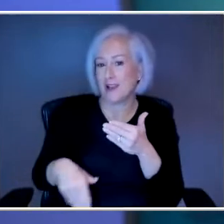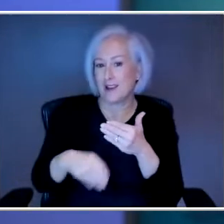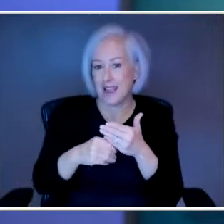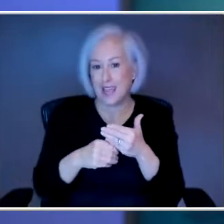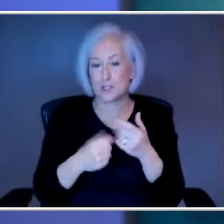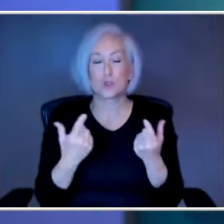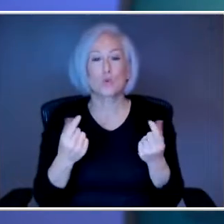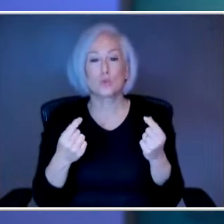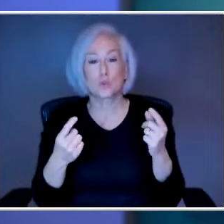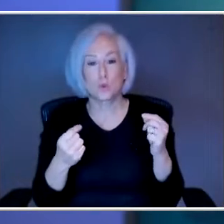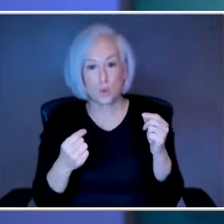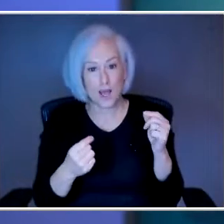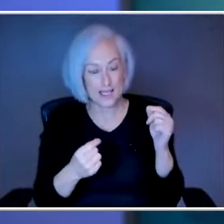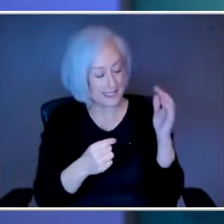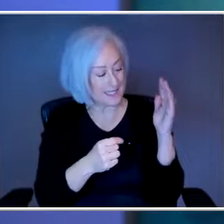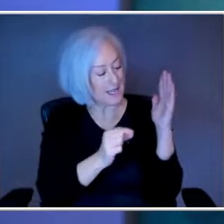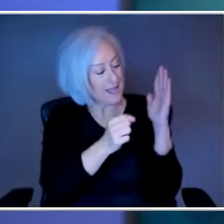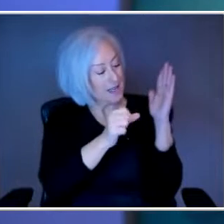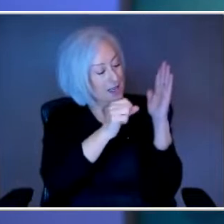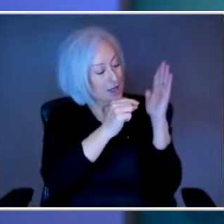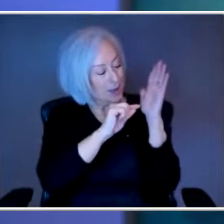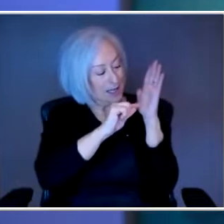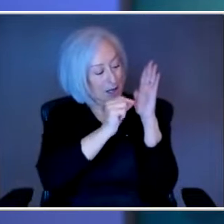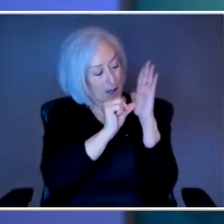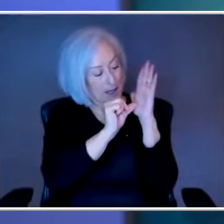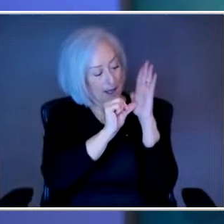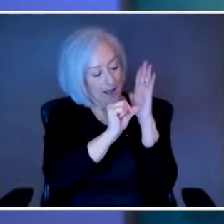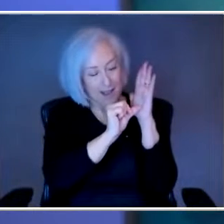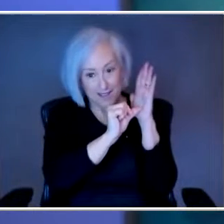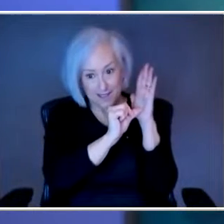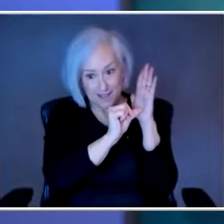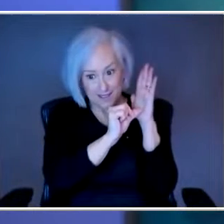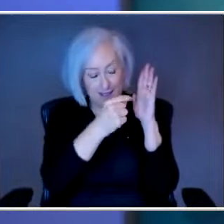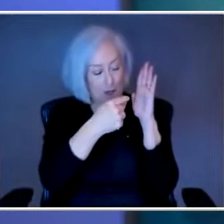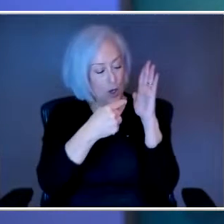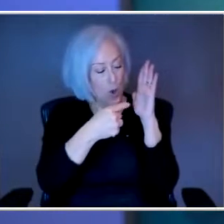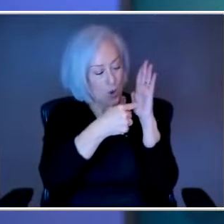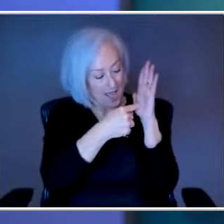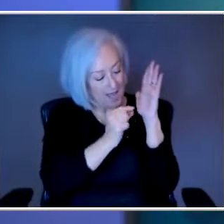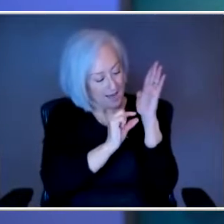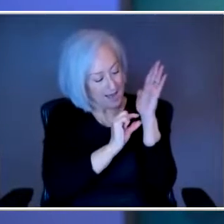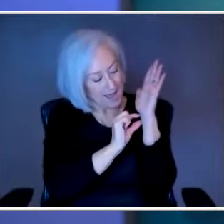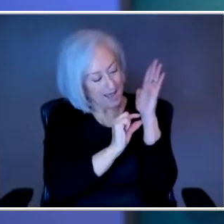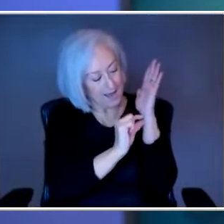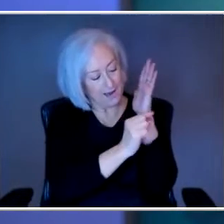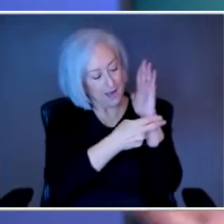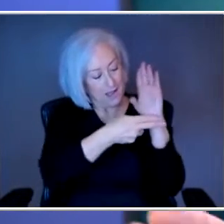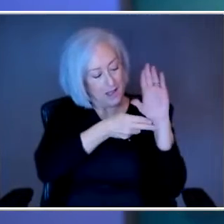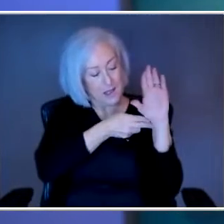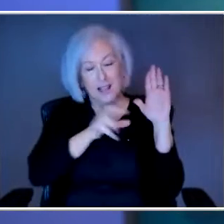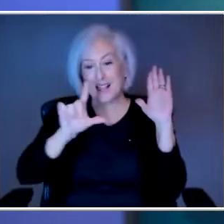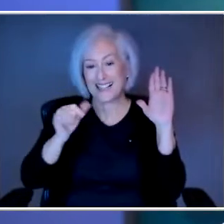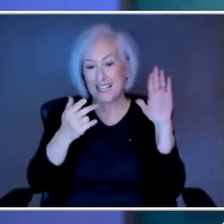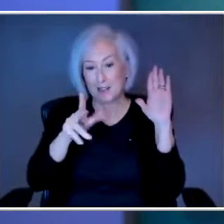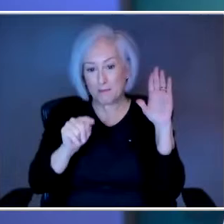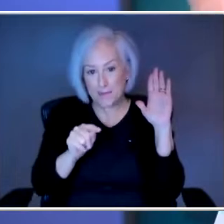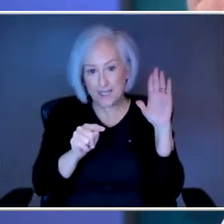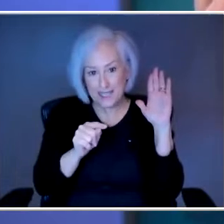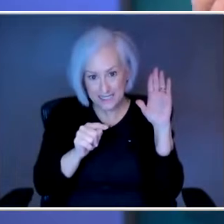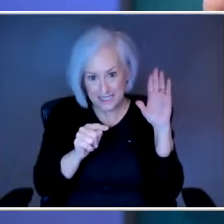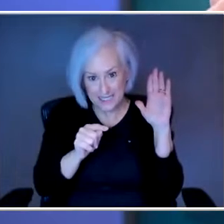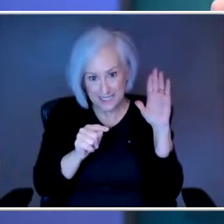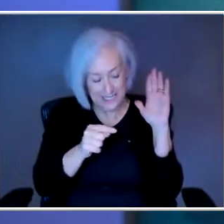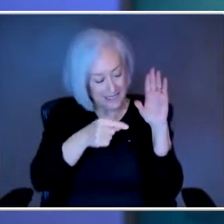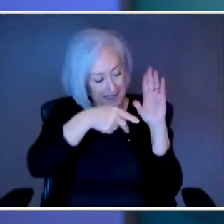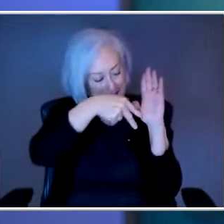ligament. That's really the important part of that operation. So it's just getting down to the ligament and just cutting it down the middle,